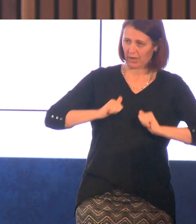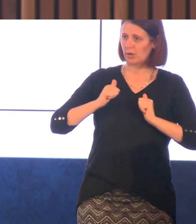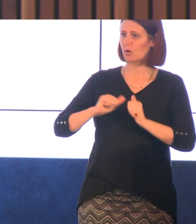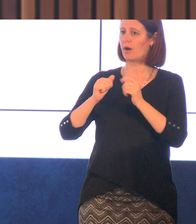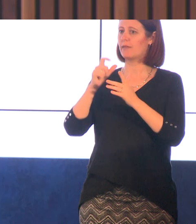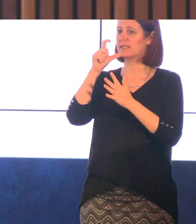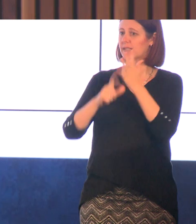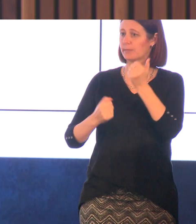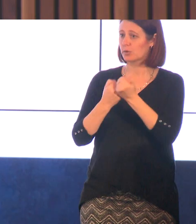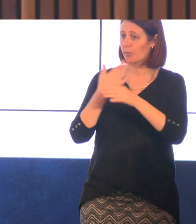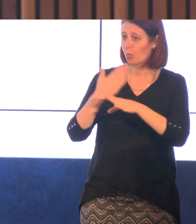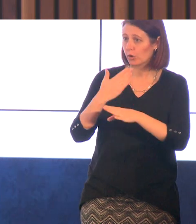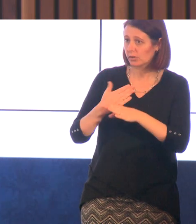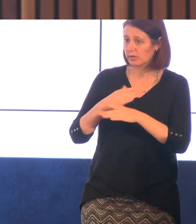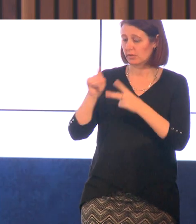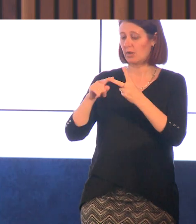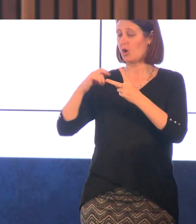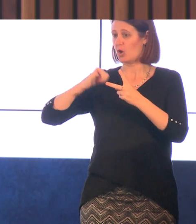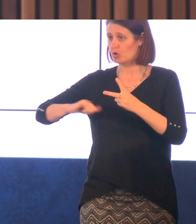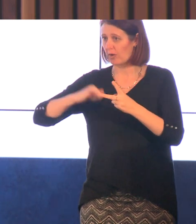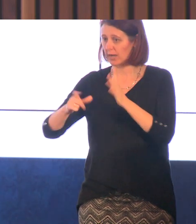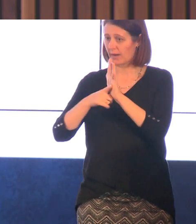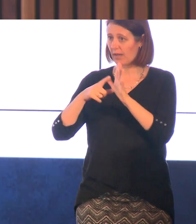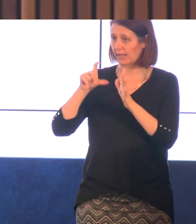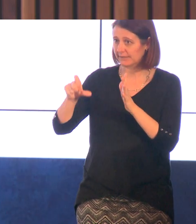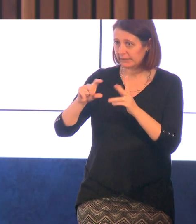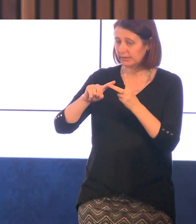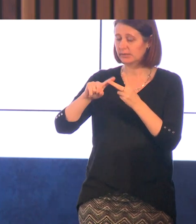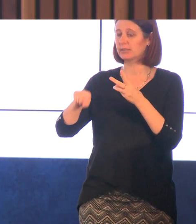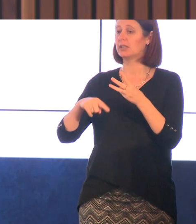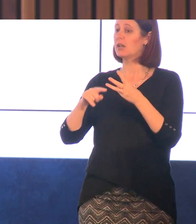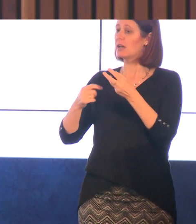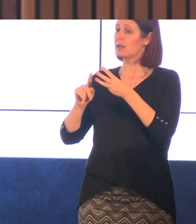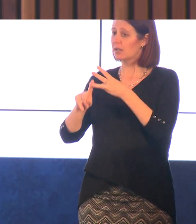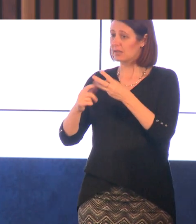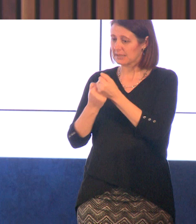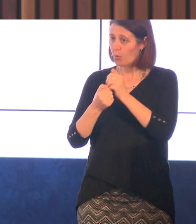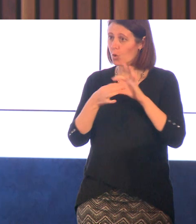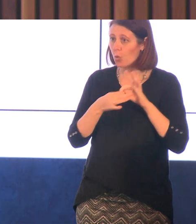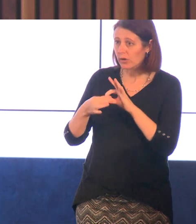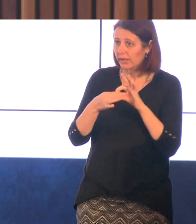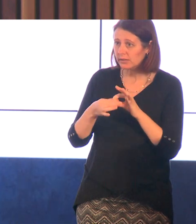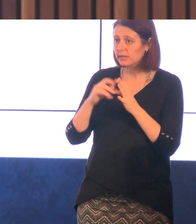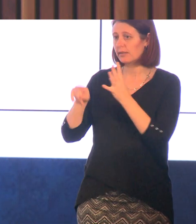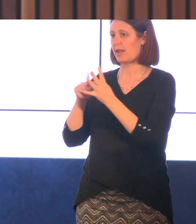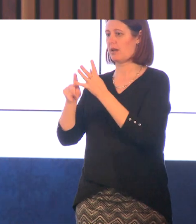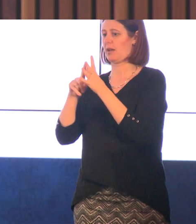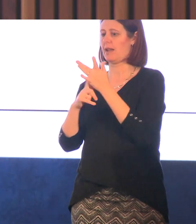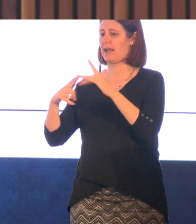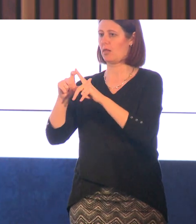disability support workers, in the training of local area coordinators, support coordinators, and allied